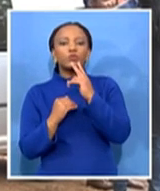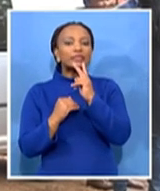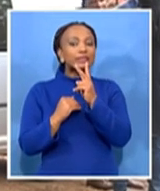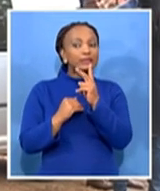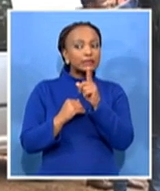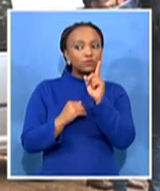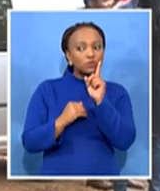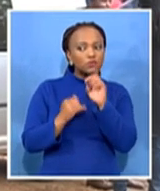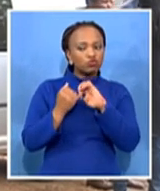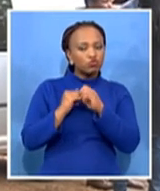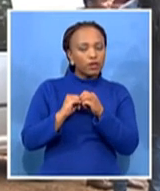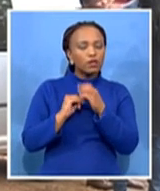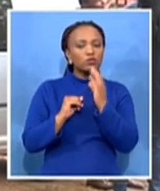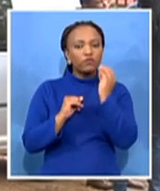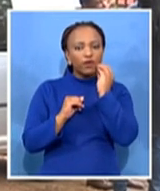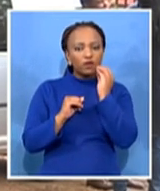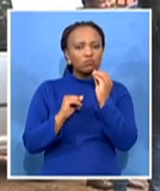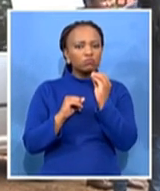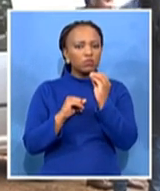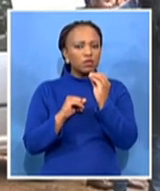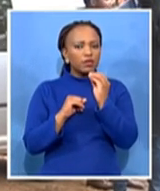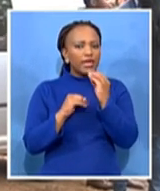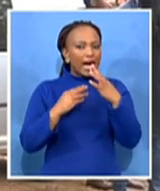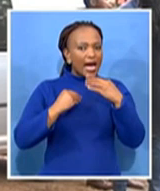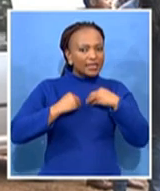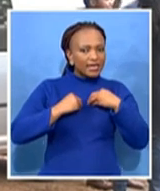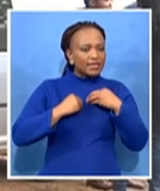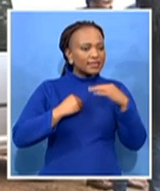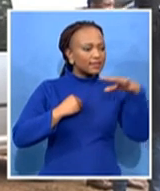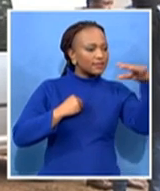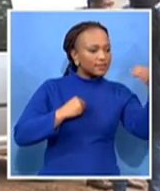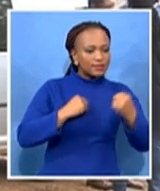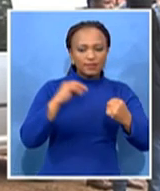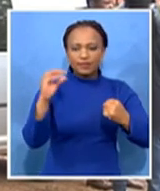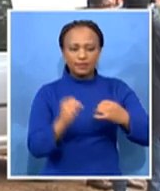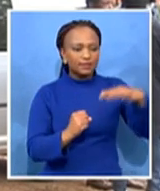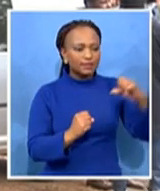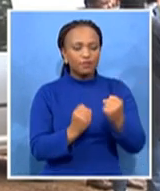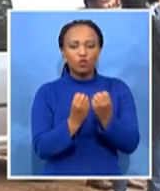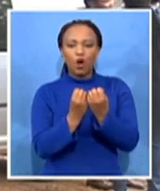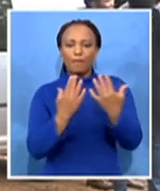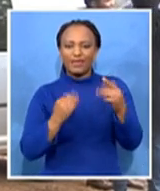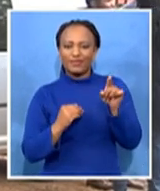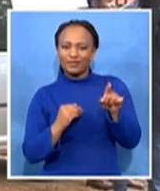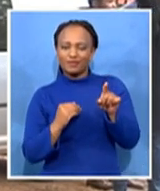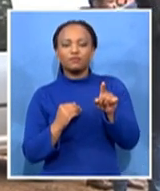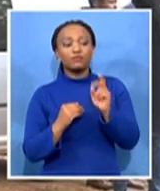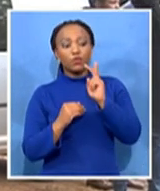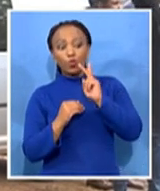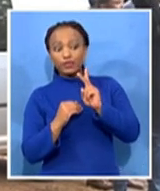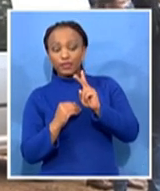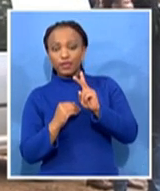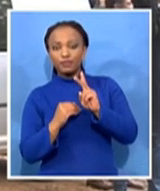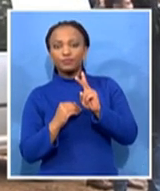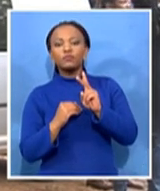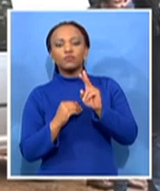much those assets equate to. But yeah, we'll be keeping a lookout, keeping you in the loop as well, rather, about